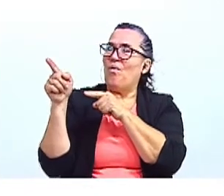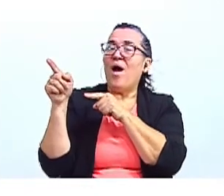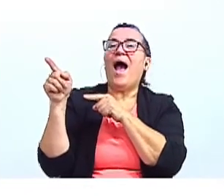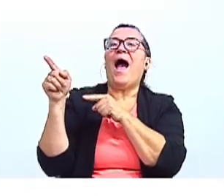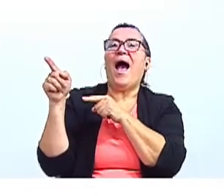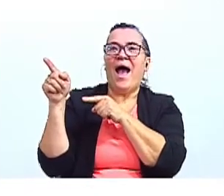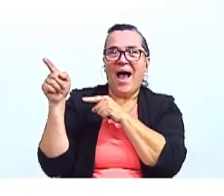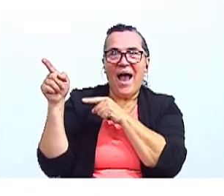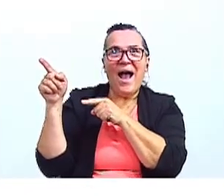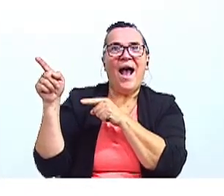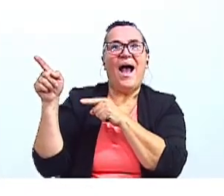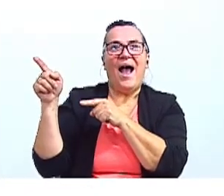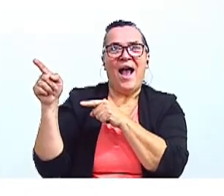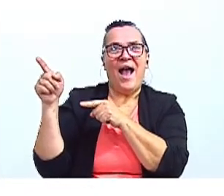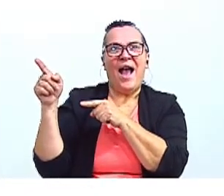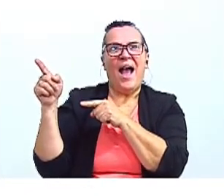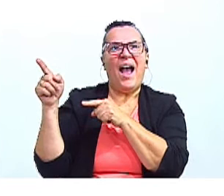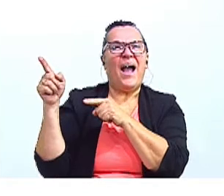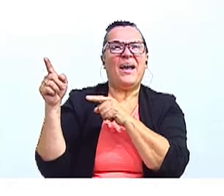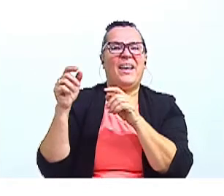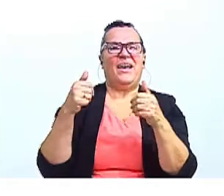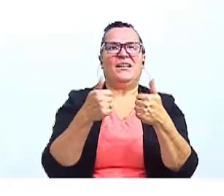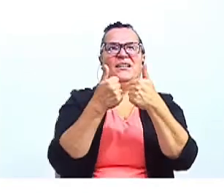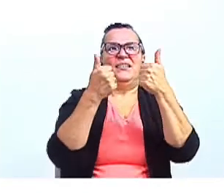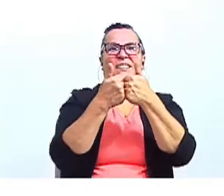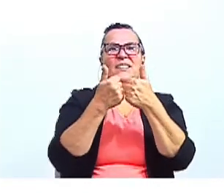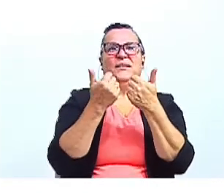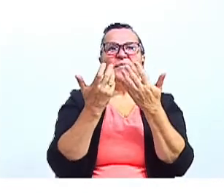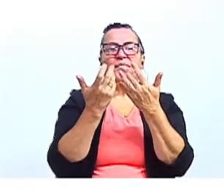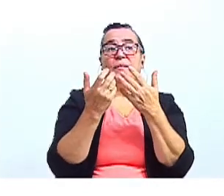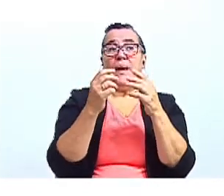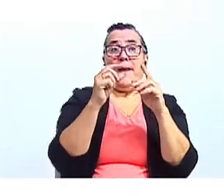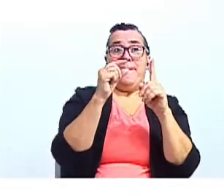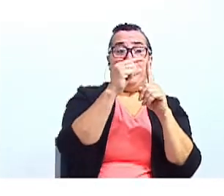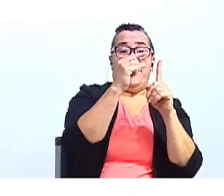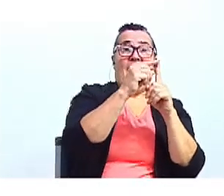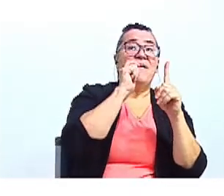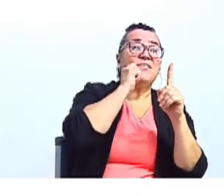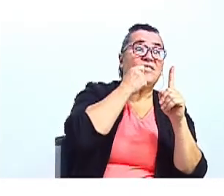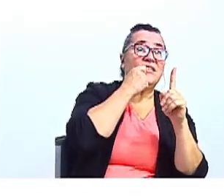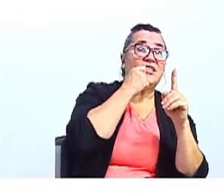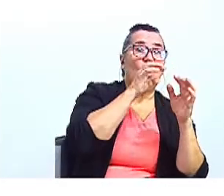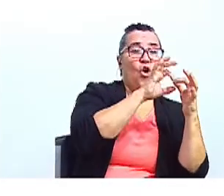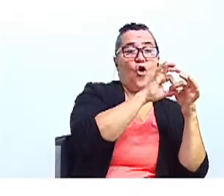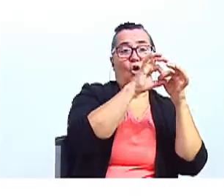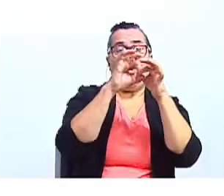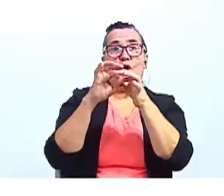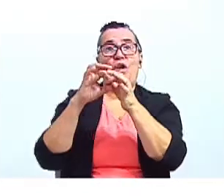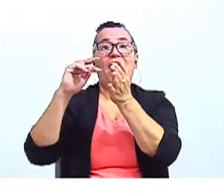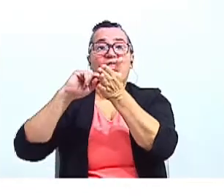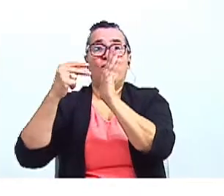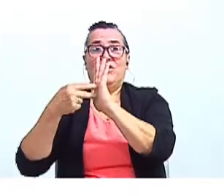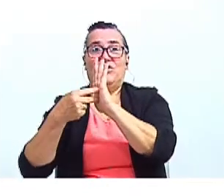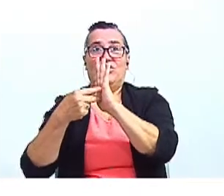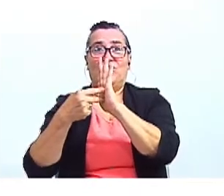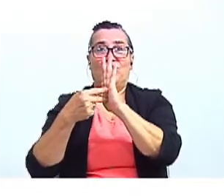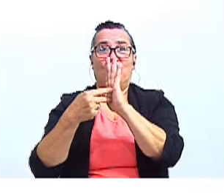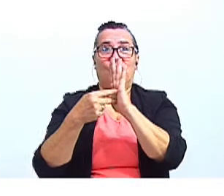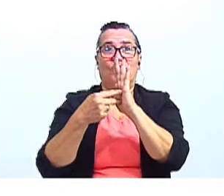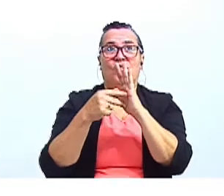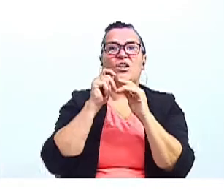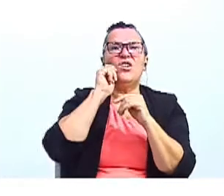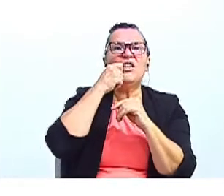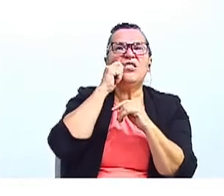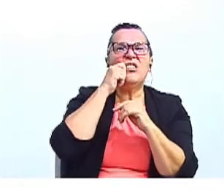Okay, very good. Here you are going to match the keywords with the corresponding definition. What keywords? You are